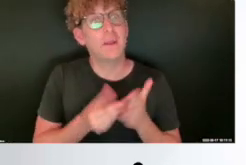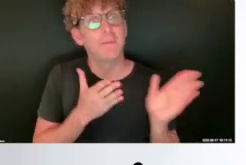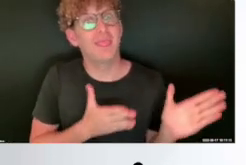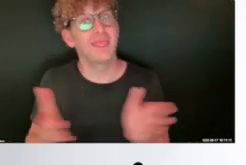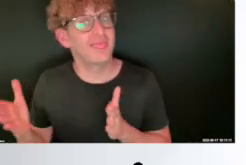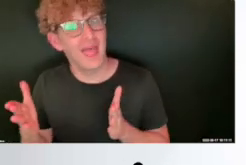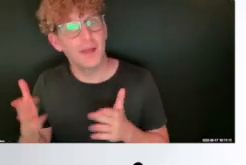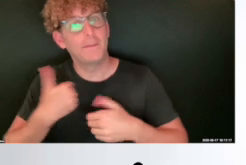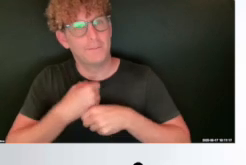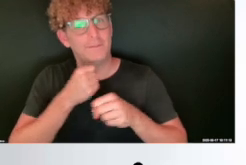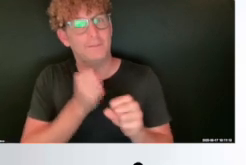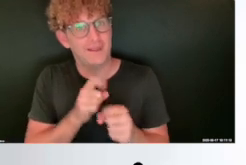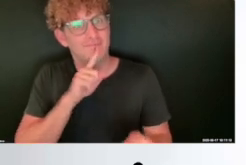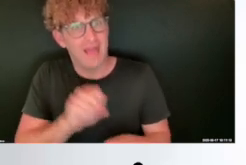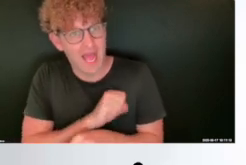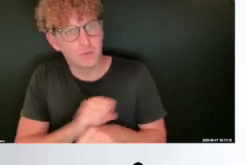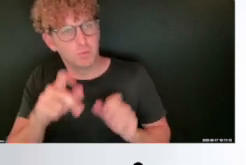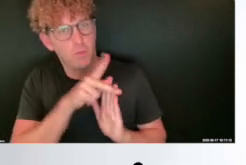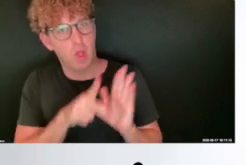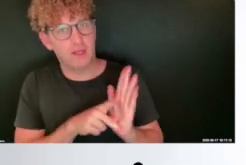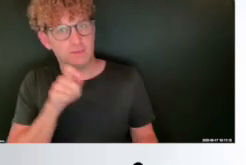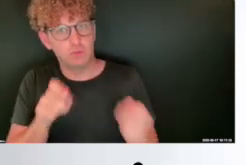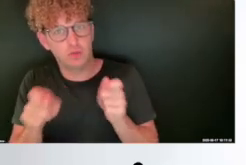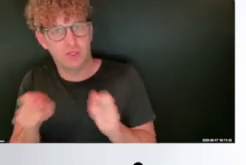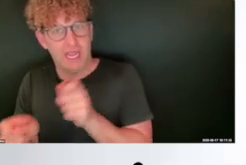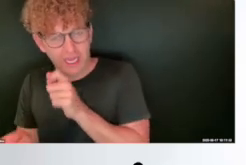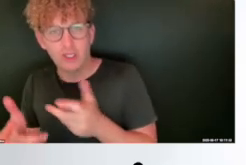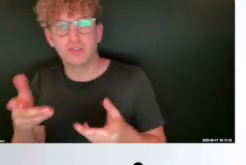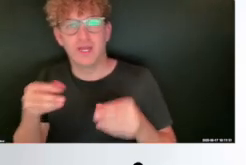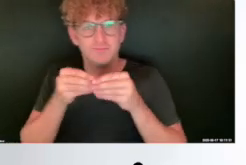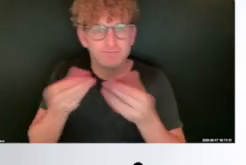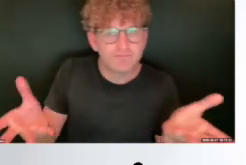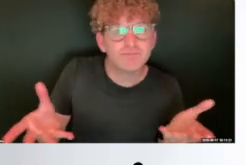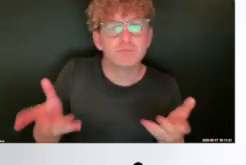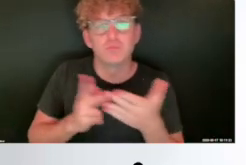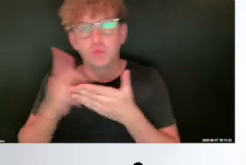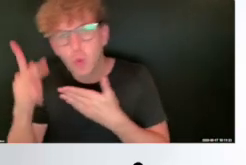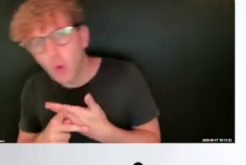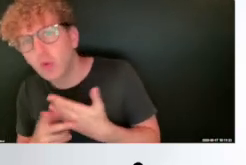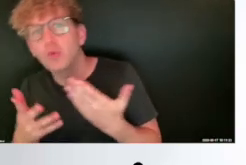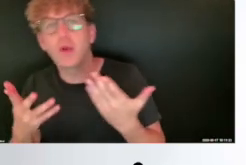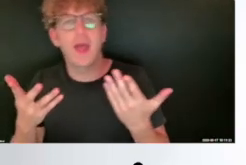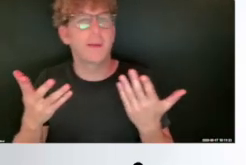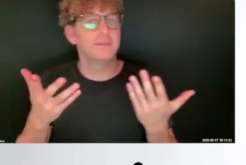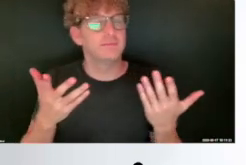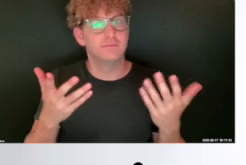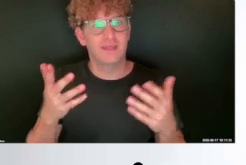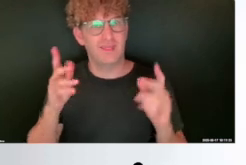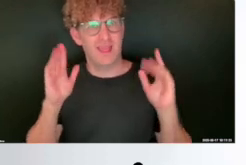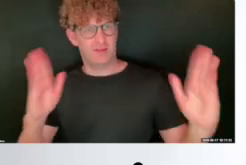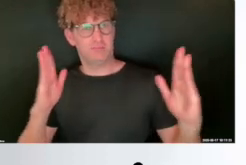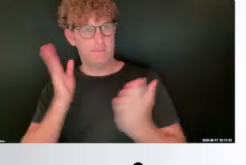strategy documents, like the long-term heavy-duty investment strategy, are roadmap documents and are